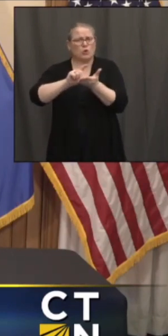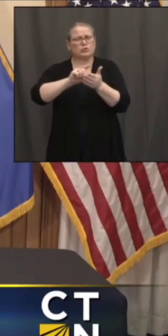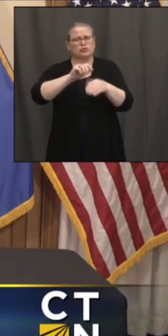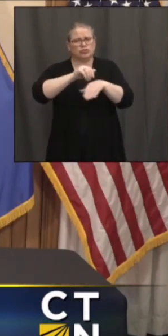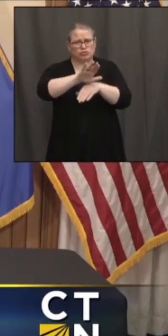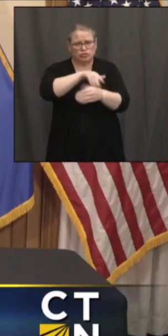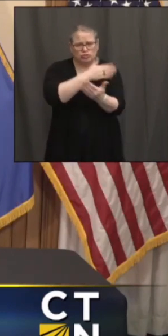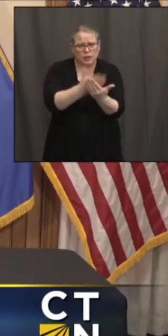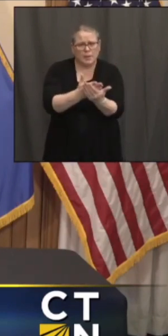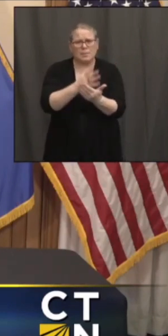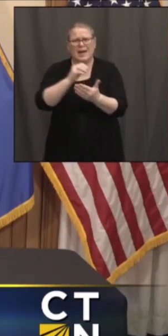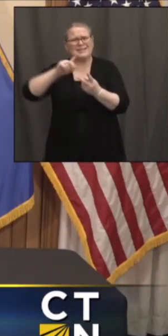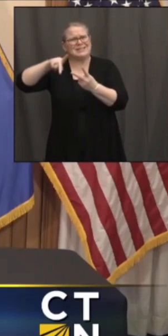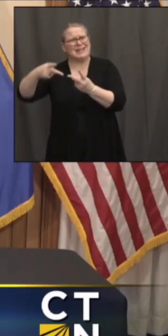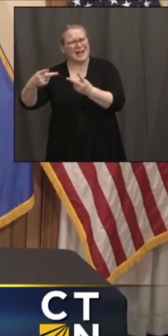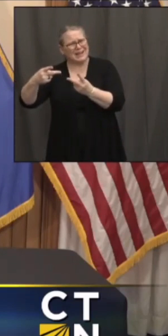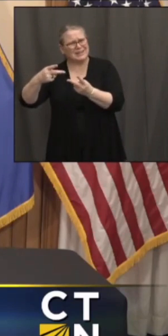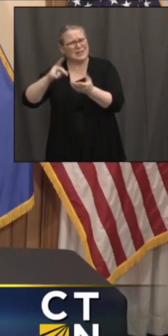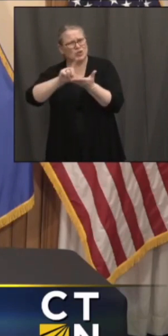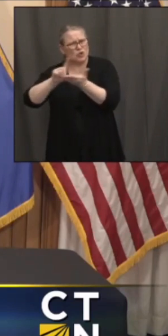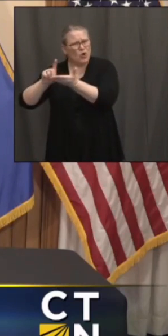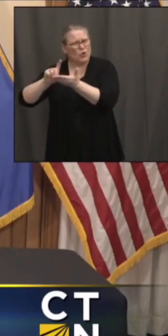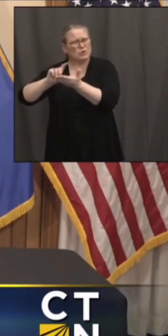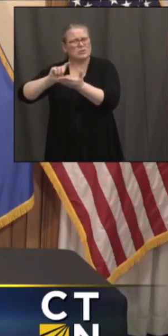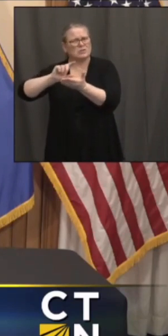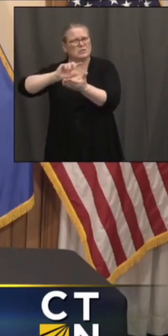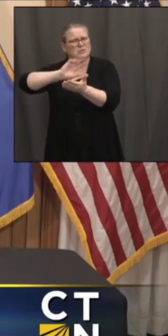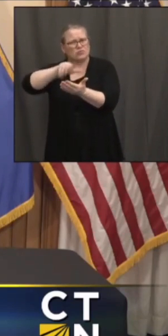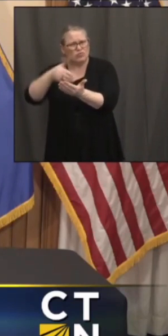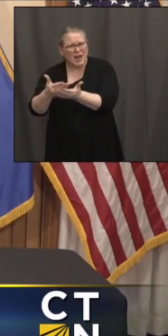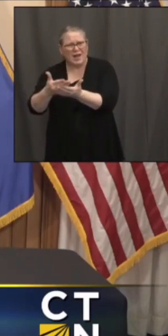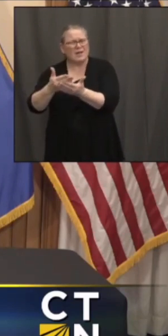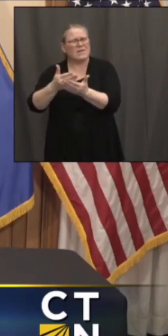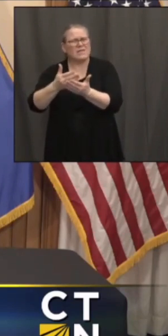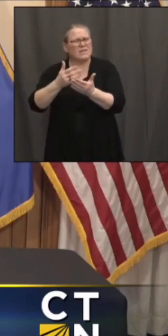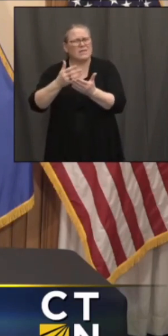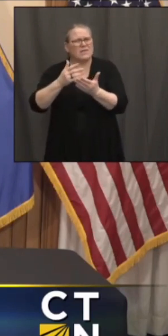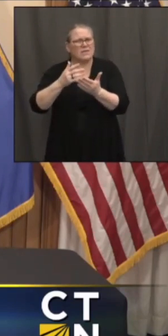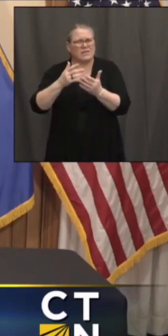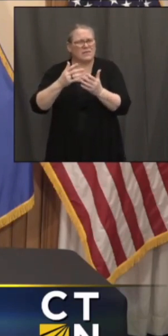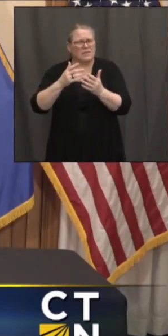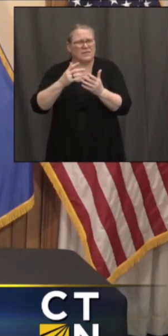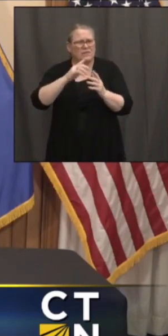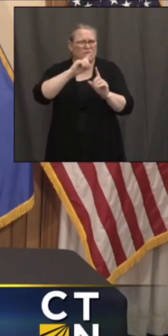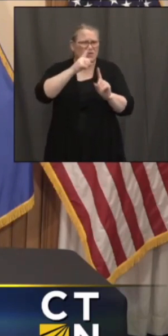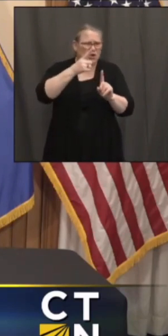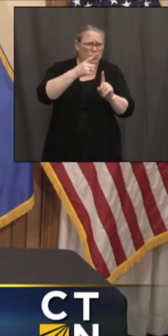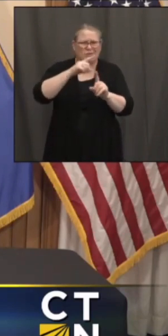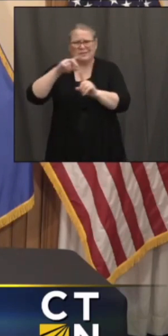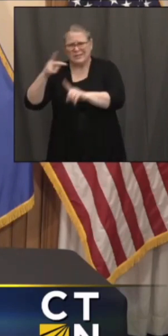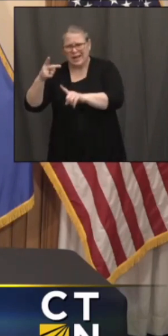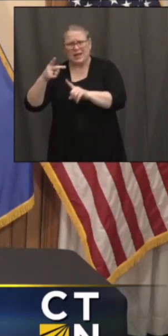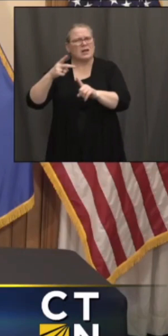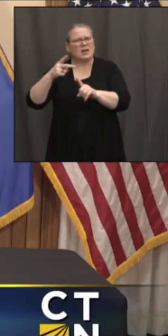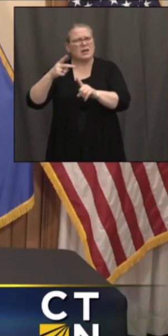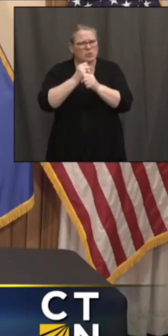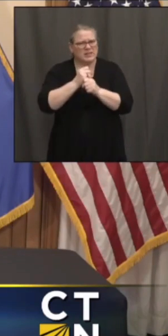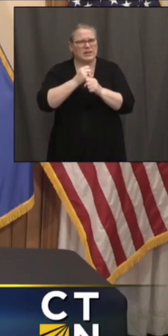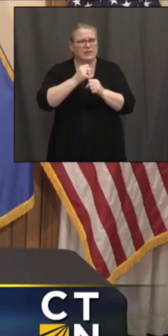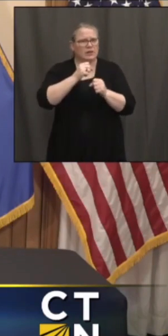getting multiple shipments in terms of these are first dose shipments and second dose shipments? I